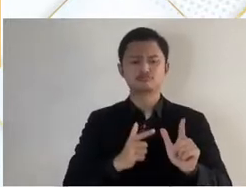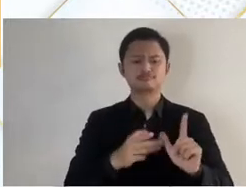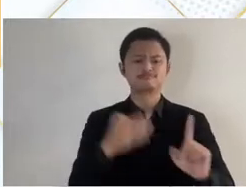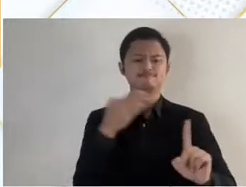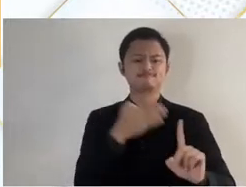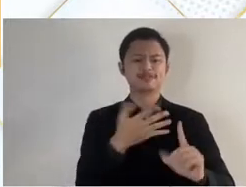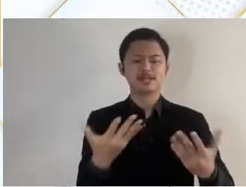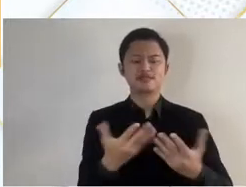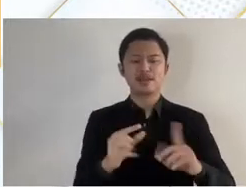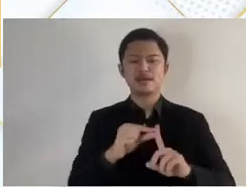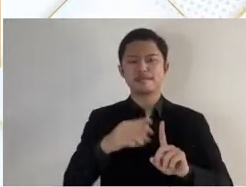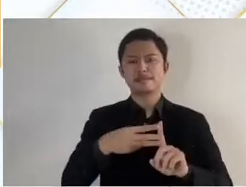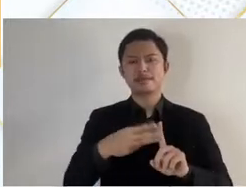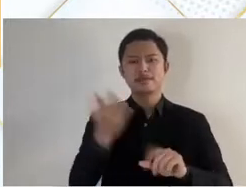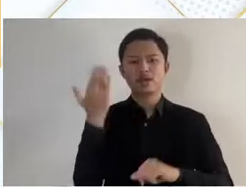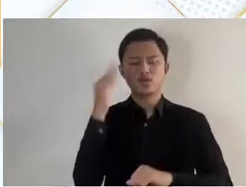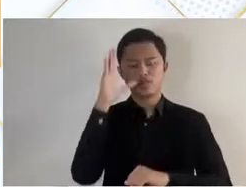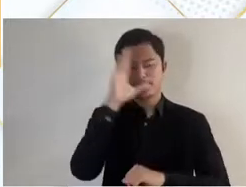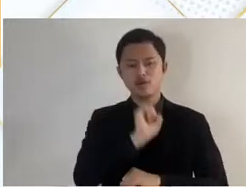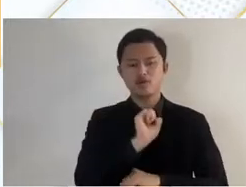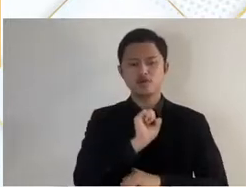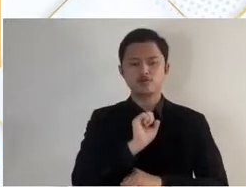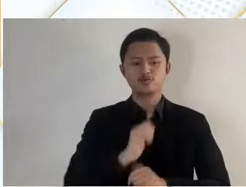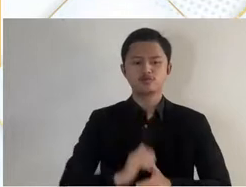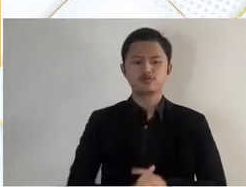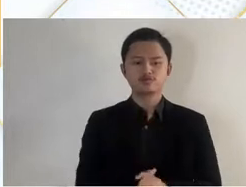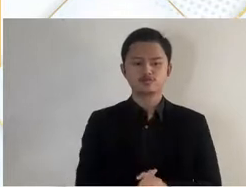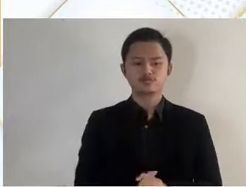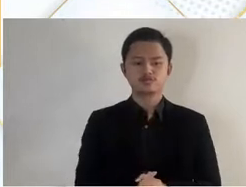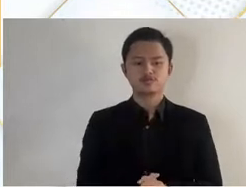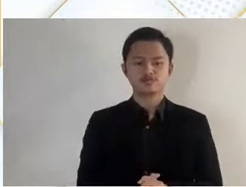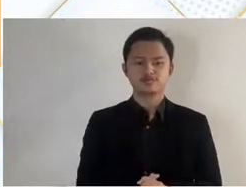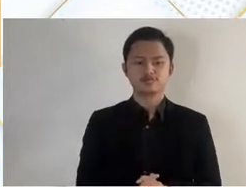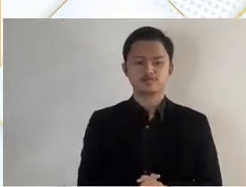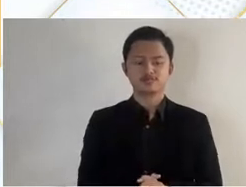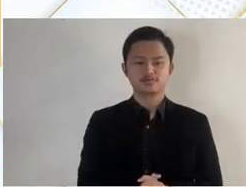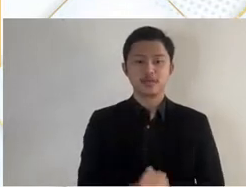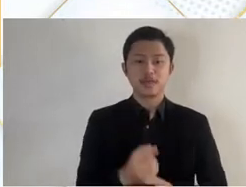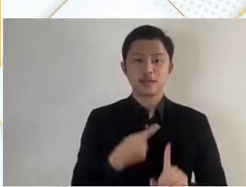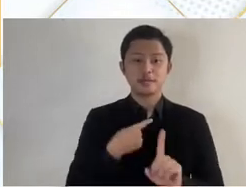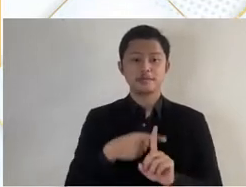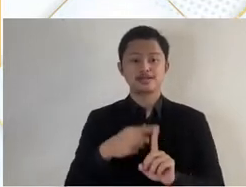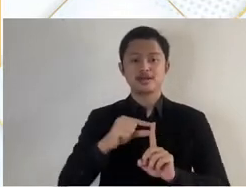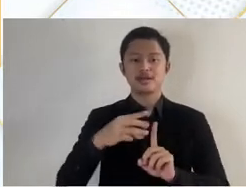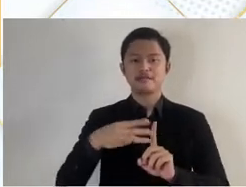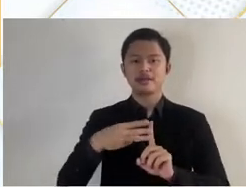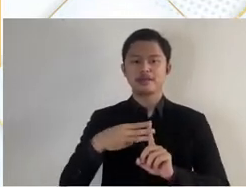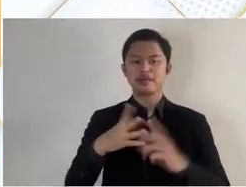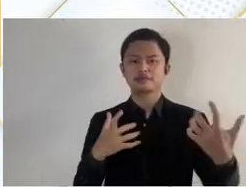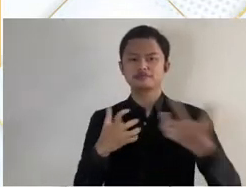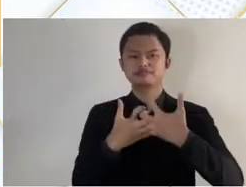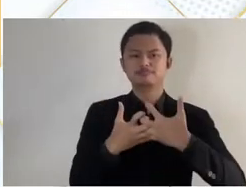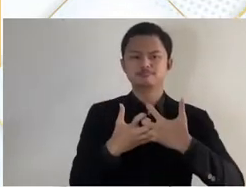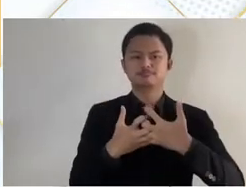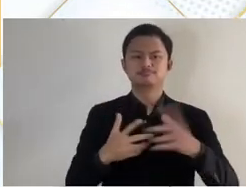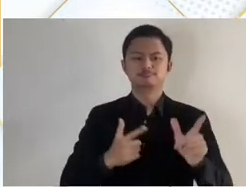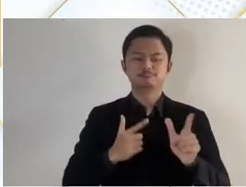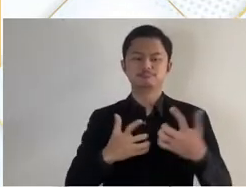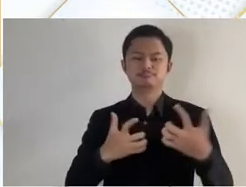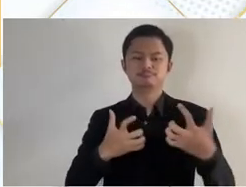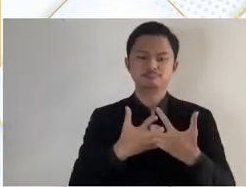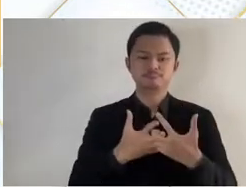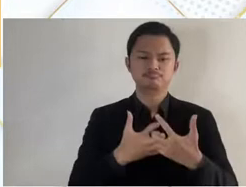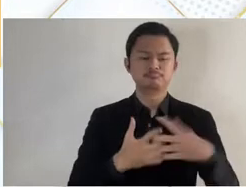United Nations in Iraq, and also with the United Nations Disengagement Force in the Golan Heights in